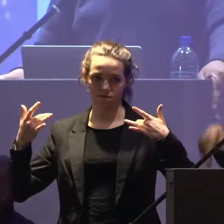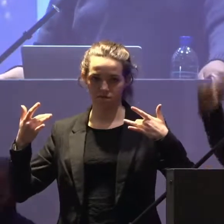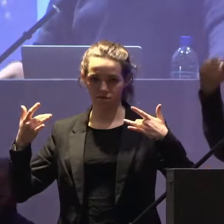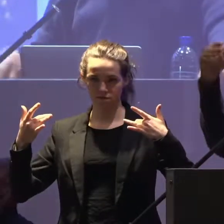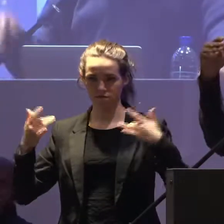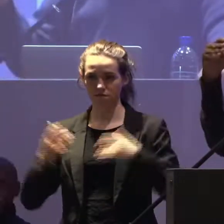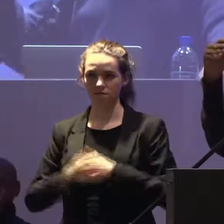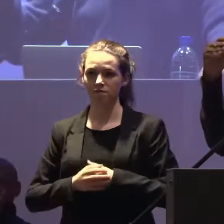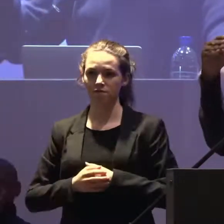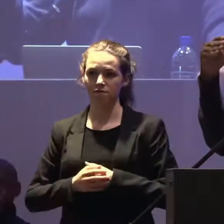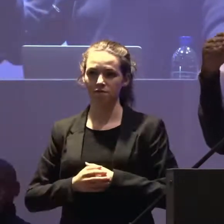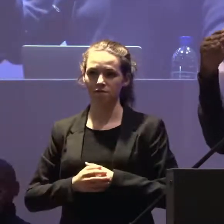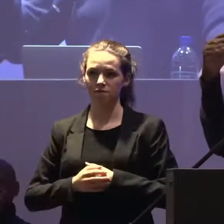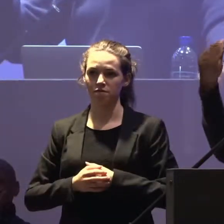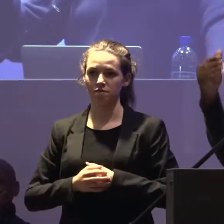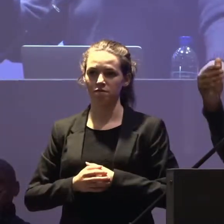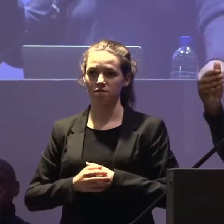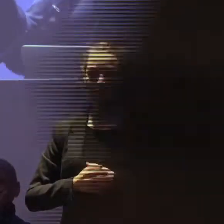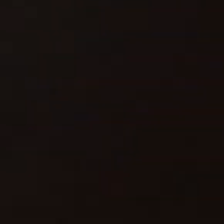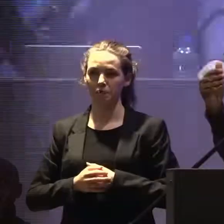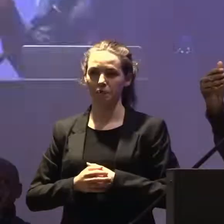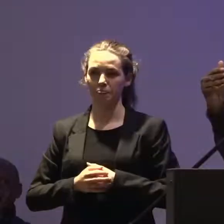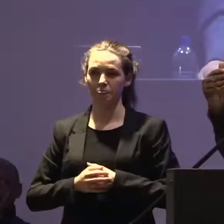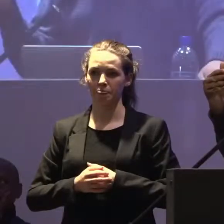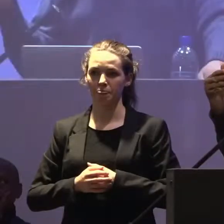we had something called